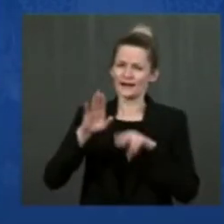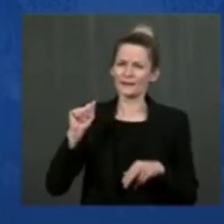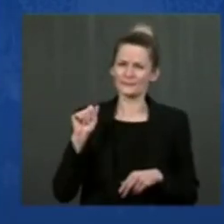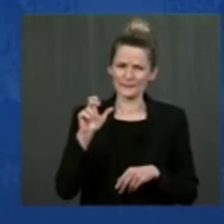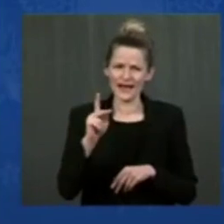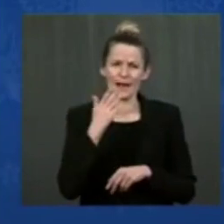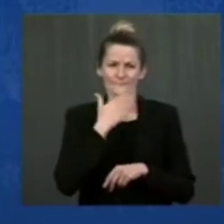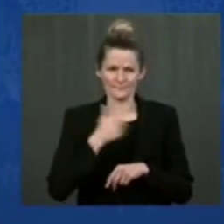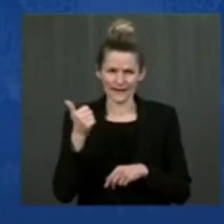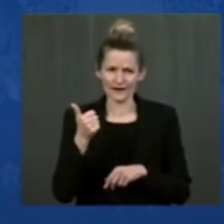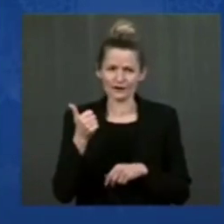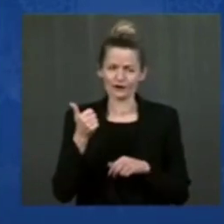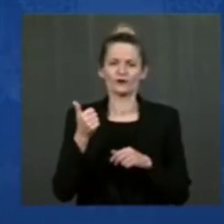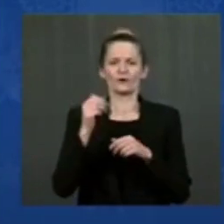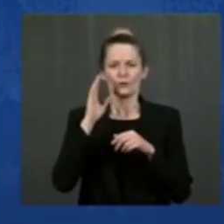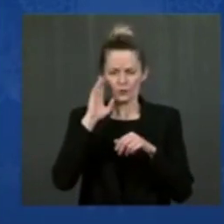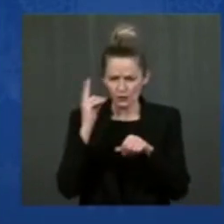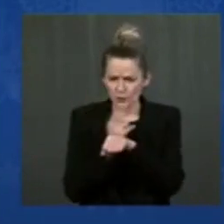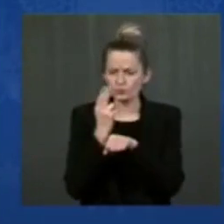right.